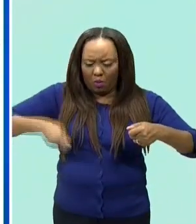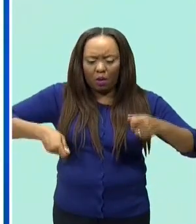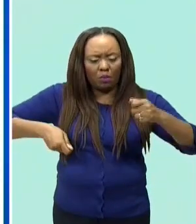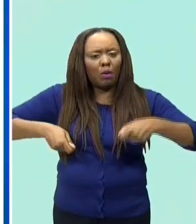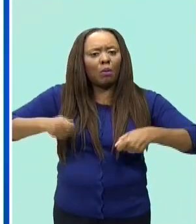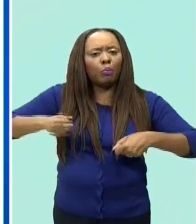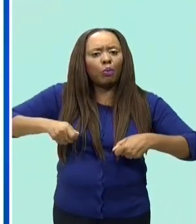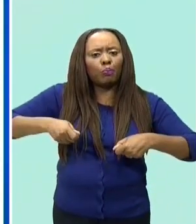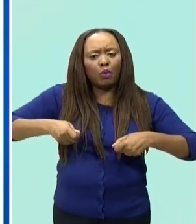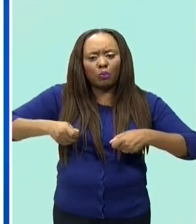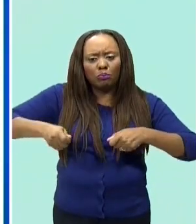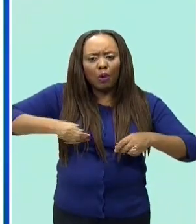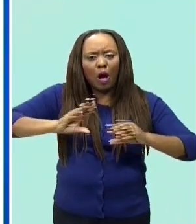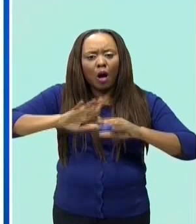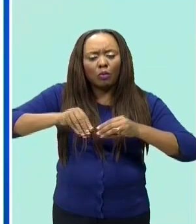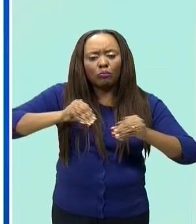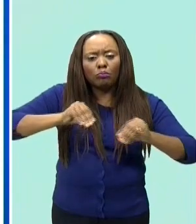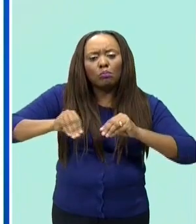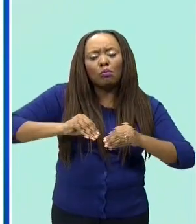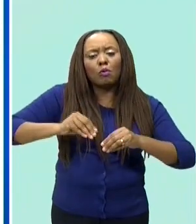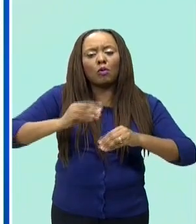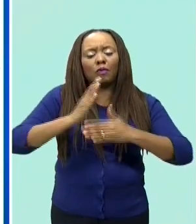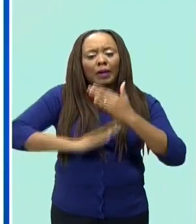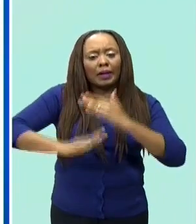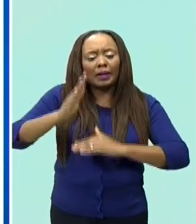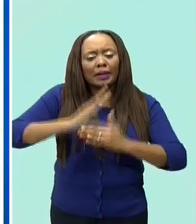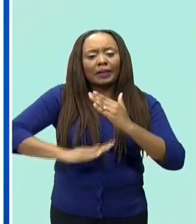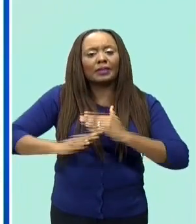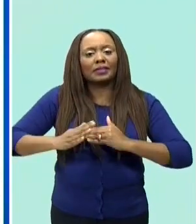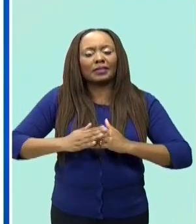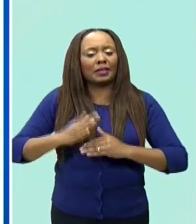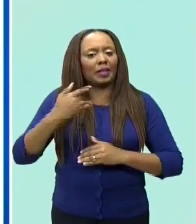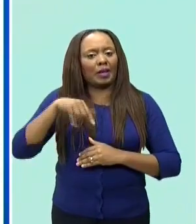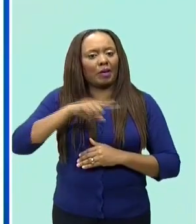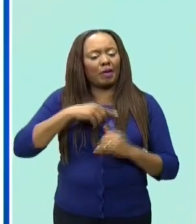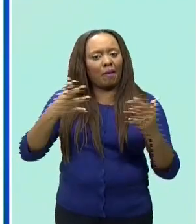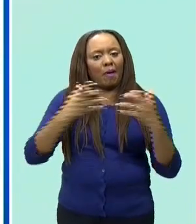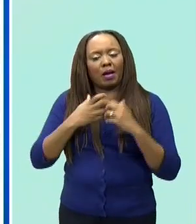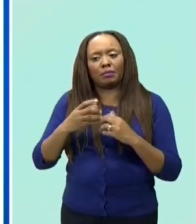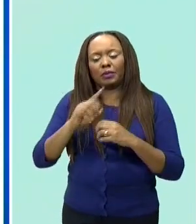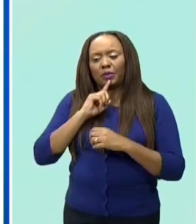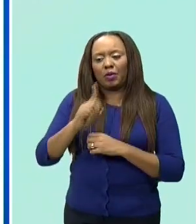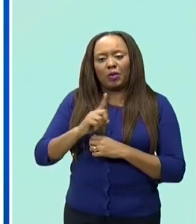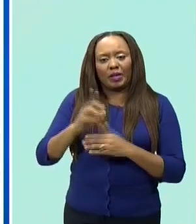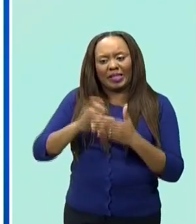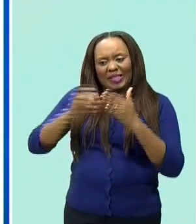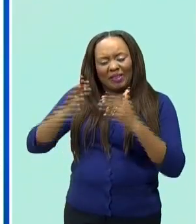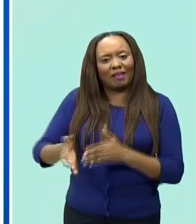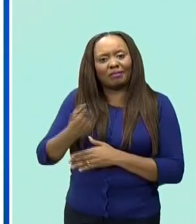What we find and what we try to encourage is that we make sure the kids understand